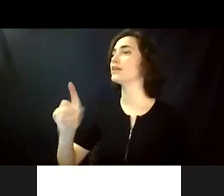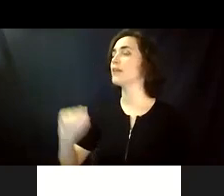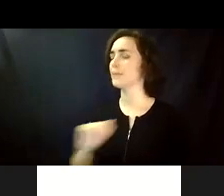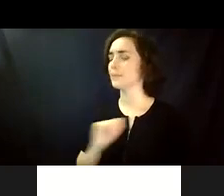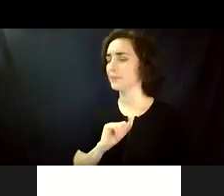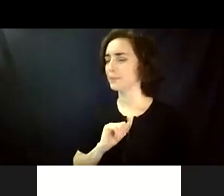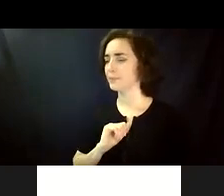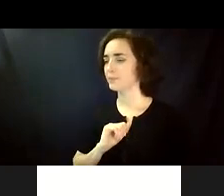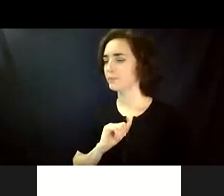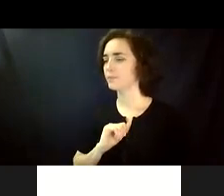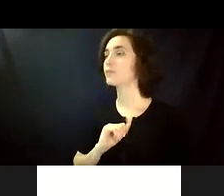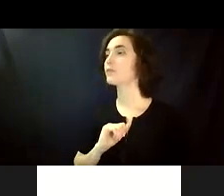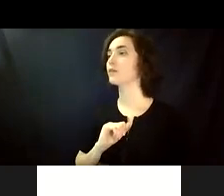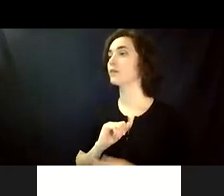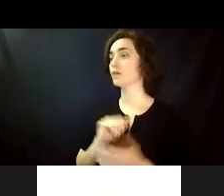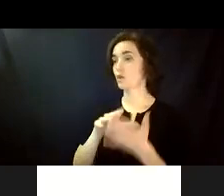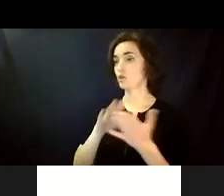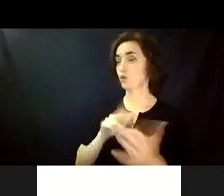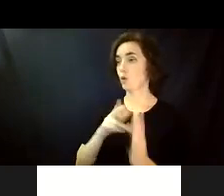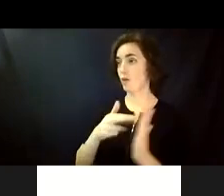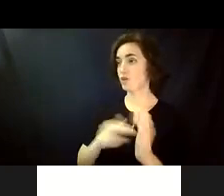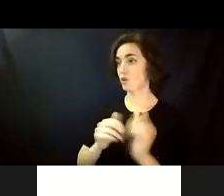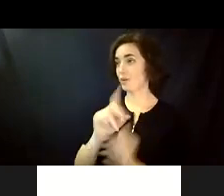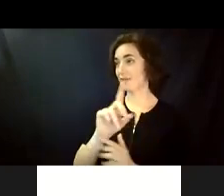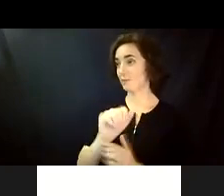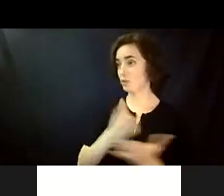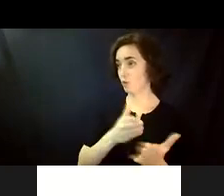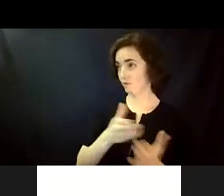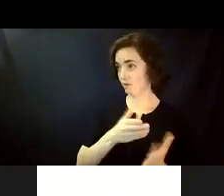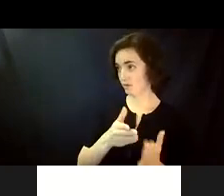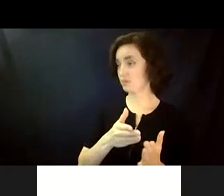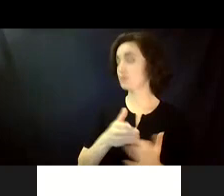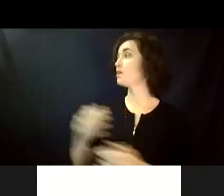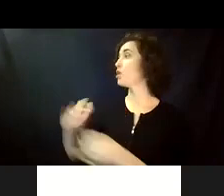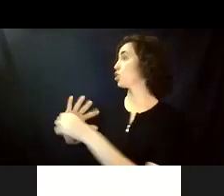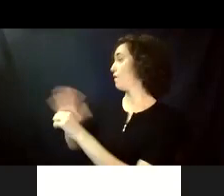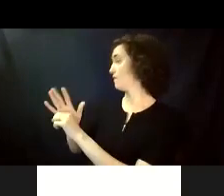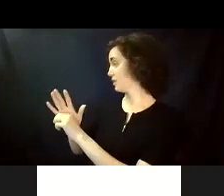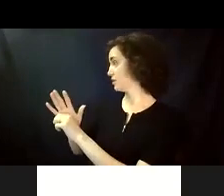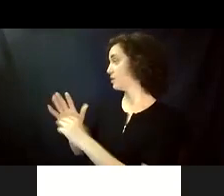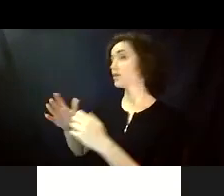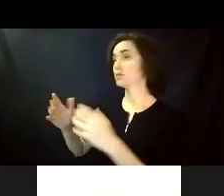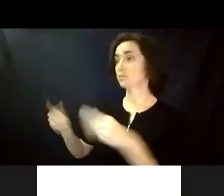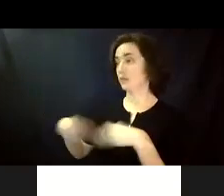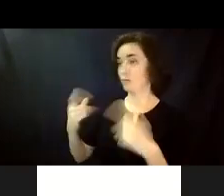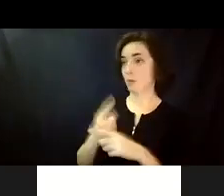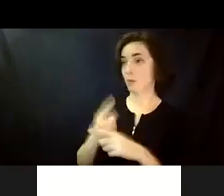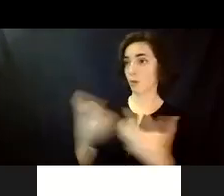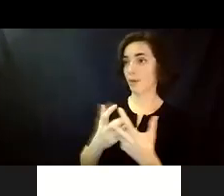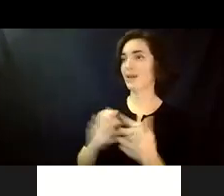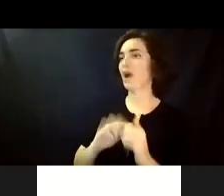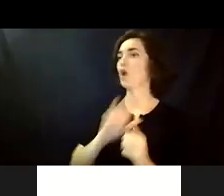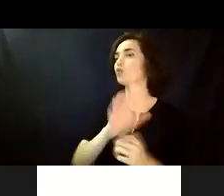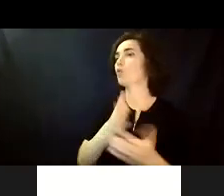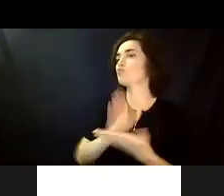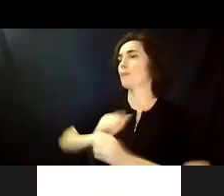registered with disability services that receive accommodations during COVID-19 be protected? One way